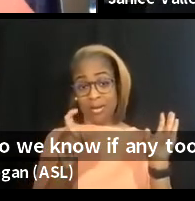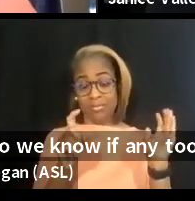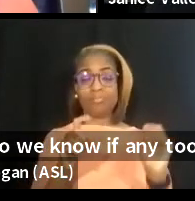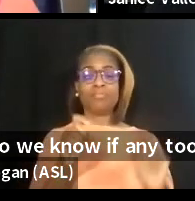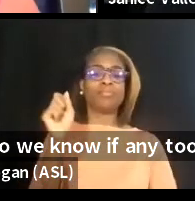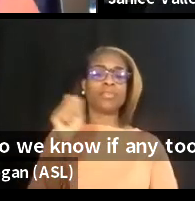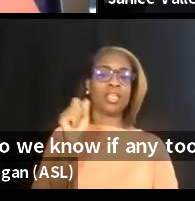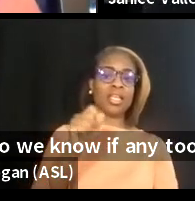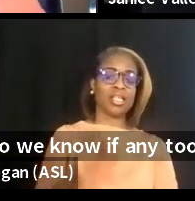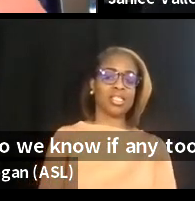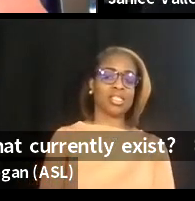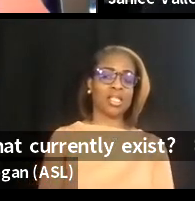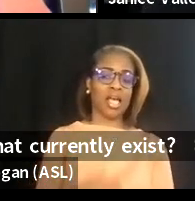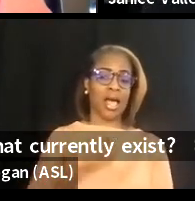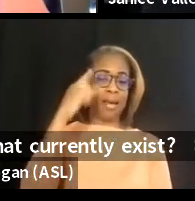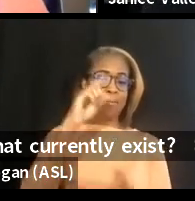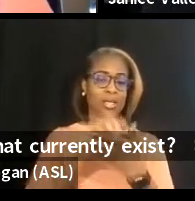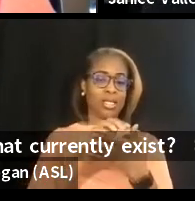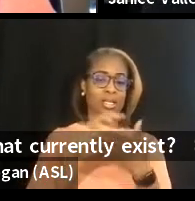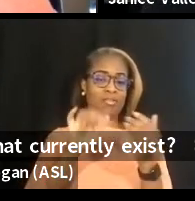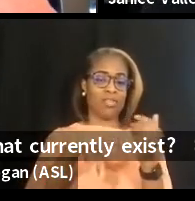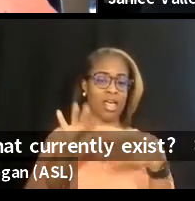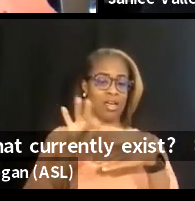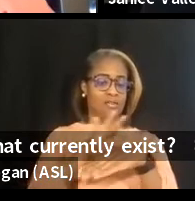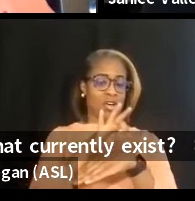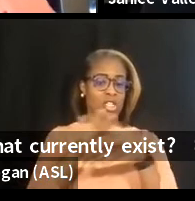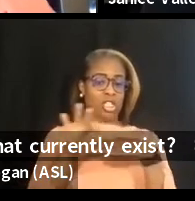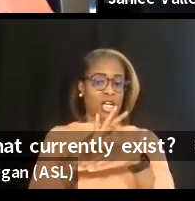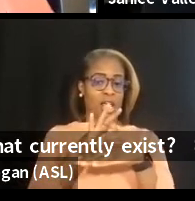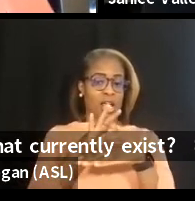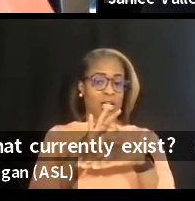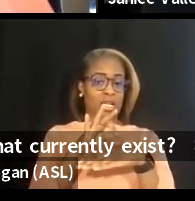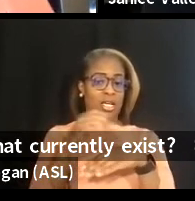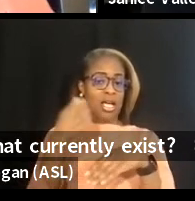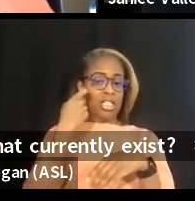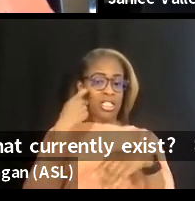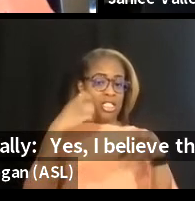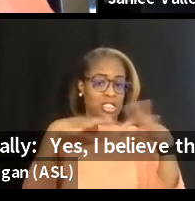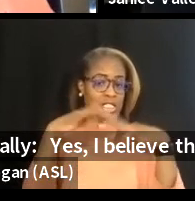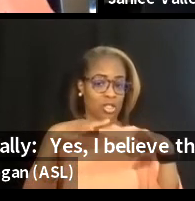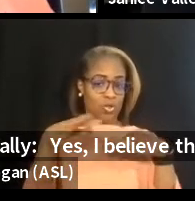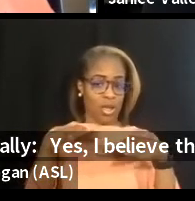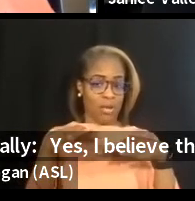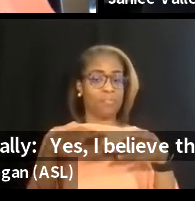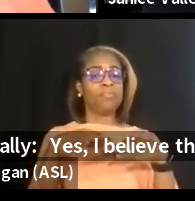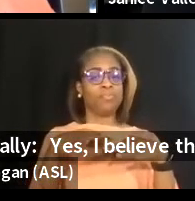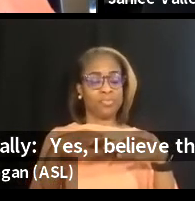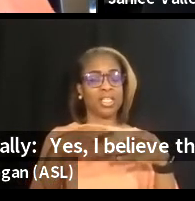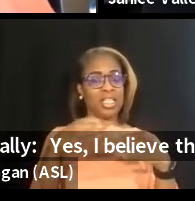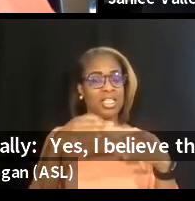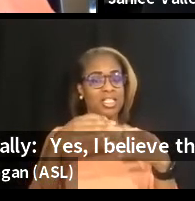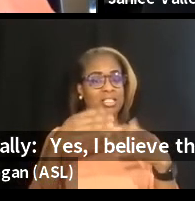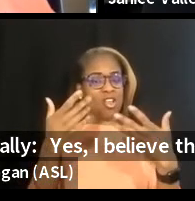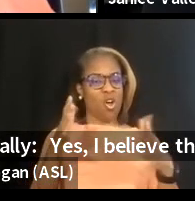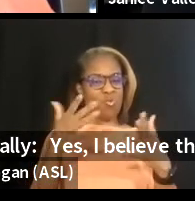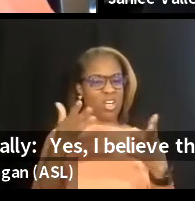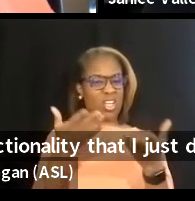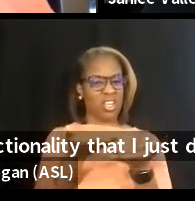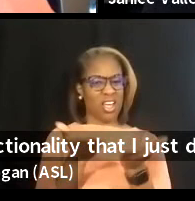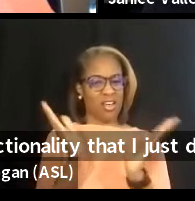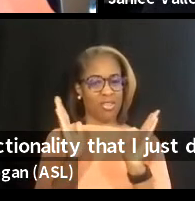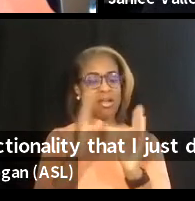Yes, I believe that the functionality that I just described, it does exist and that, you